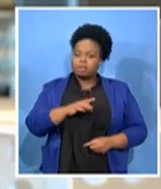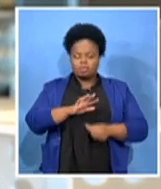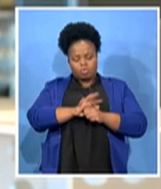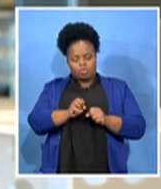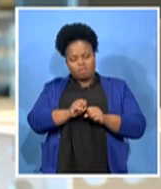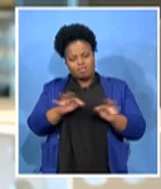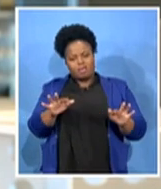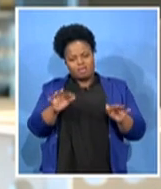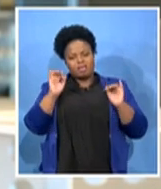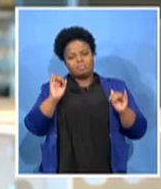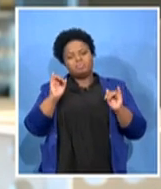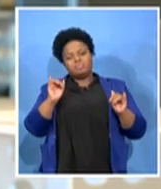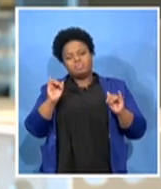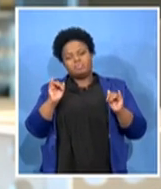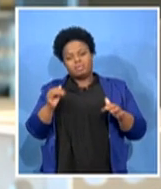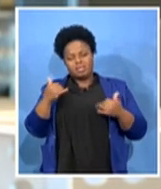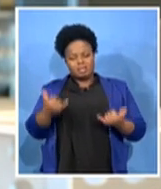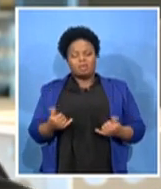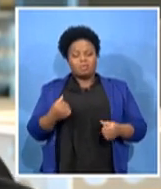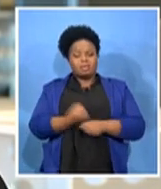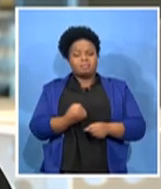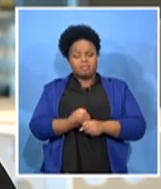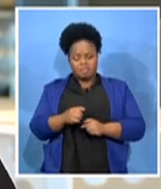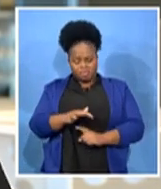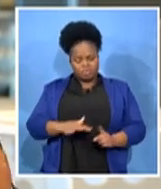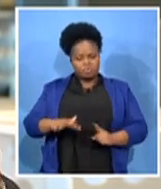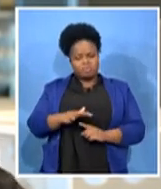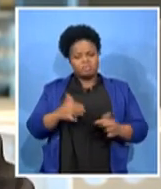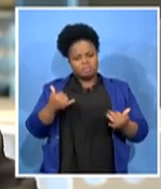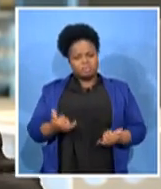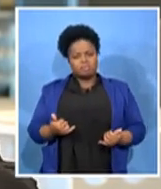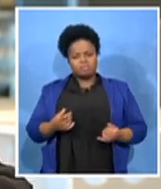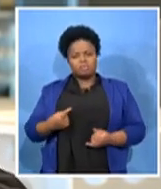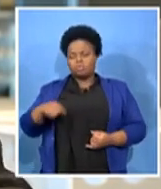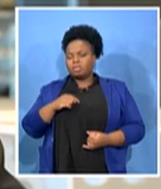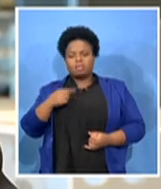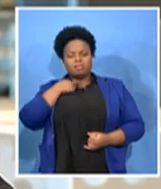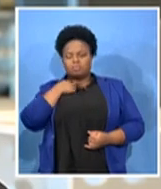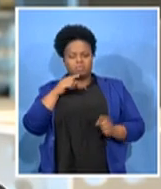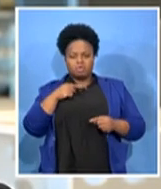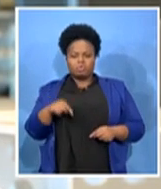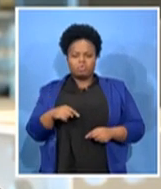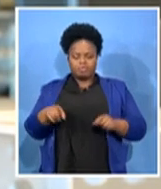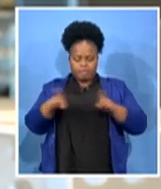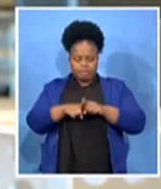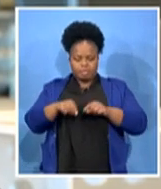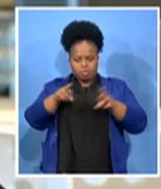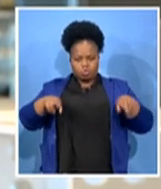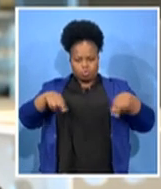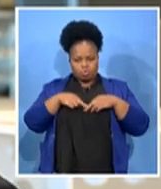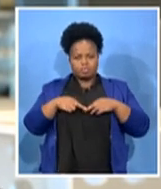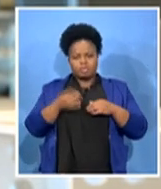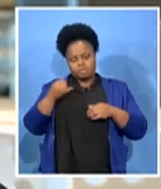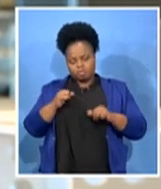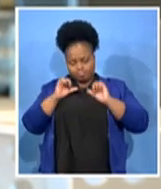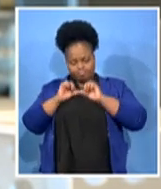created situations where we are not encouraged to do that, but we still have to do our work. What do? We have